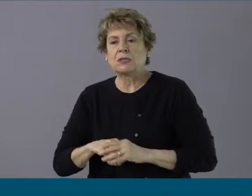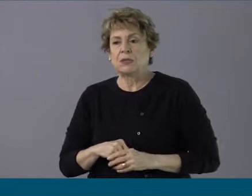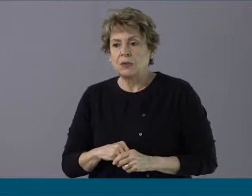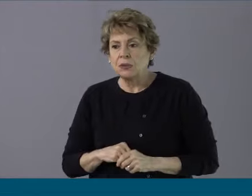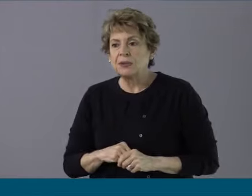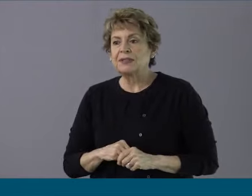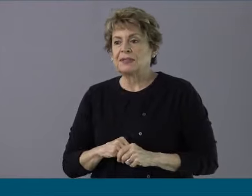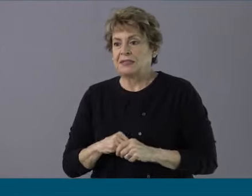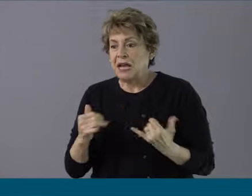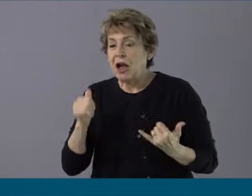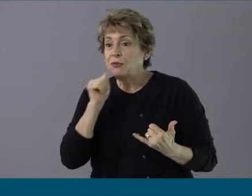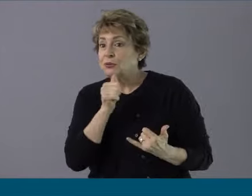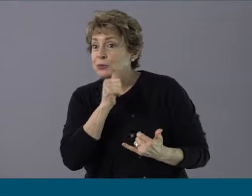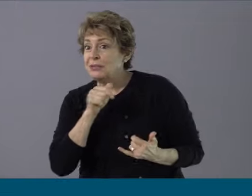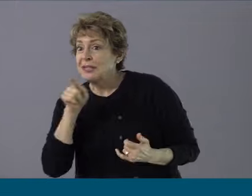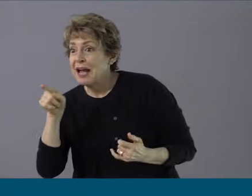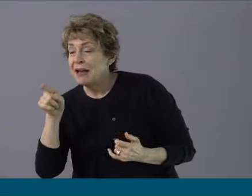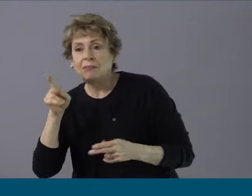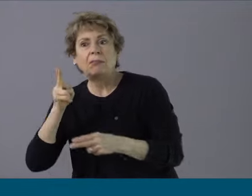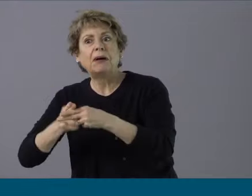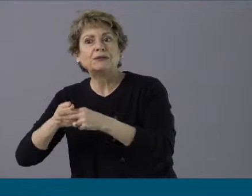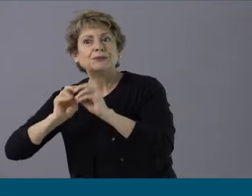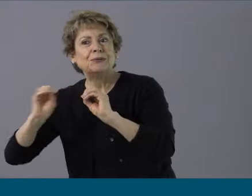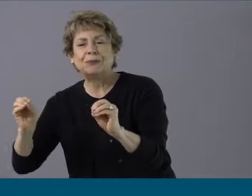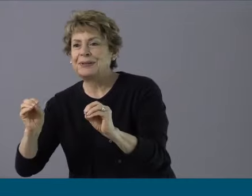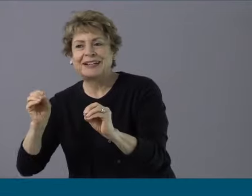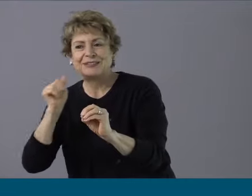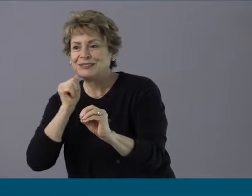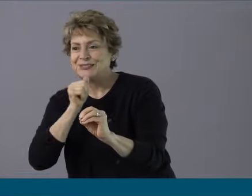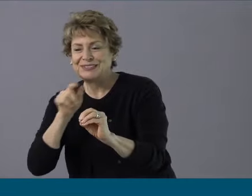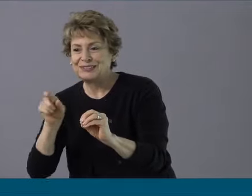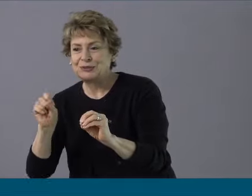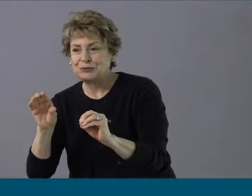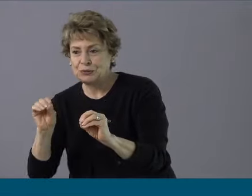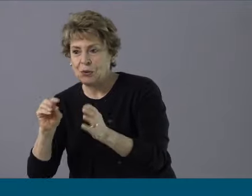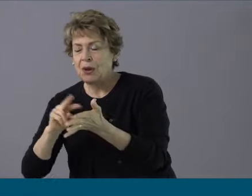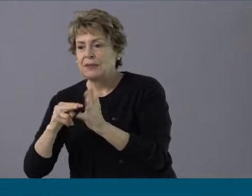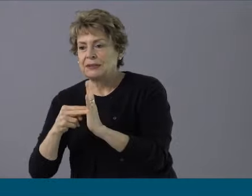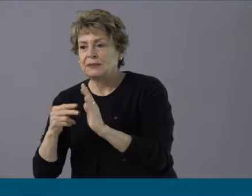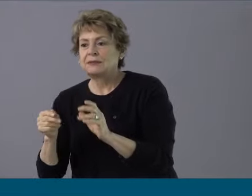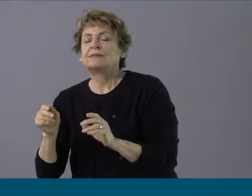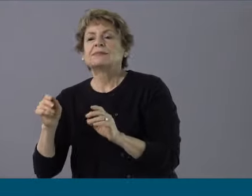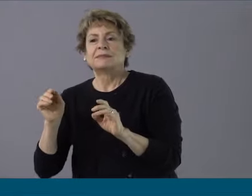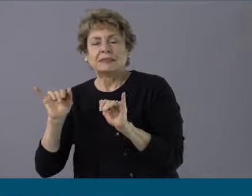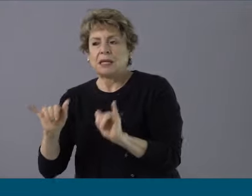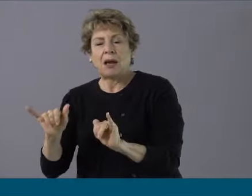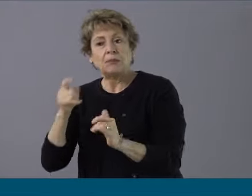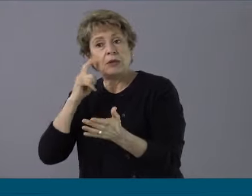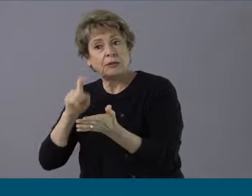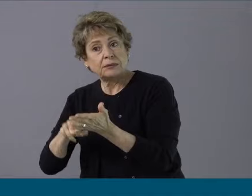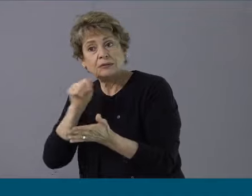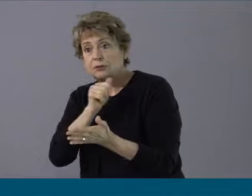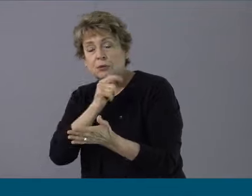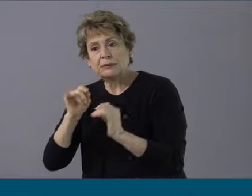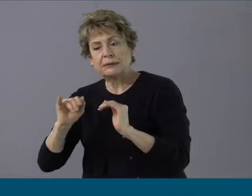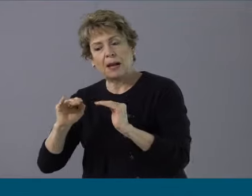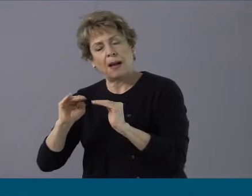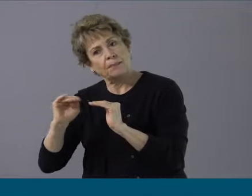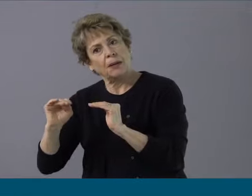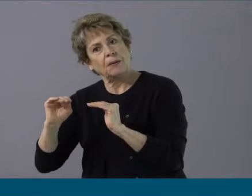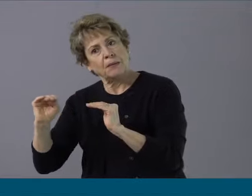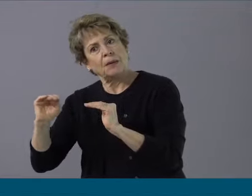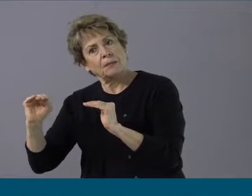the same. So that's, again, we've gone from increase to a flattening, and where we want to be is